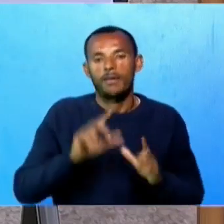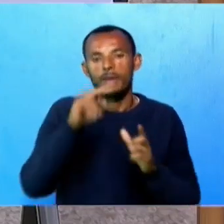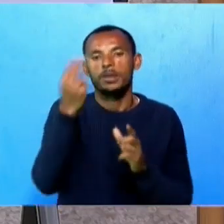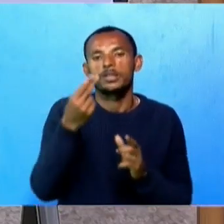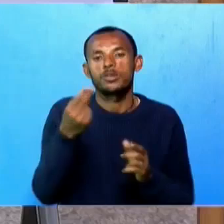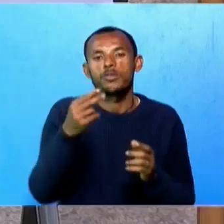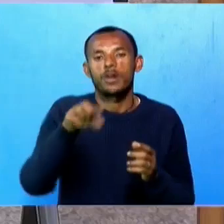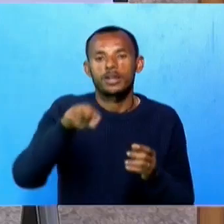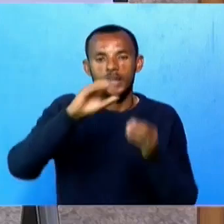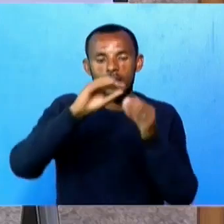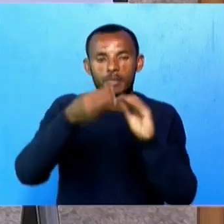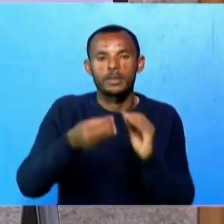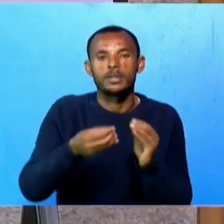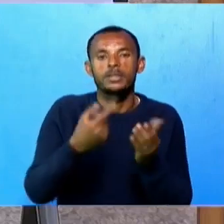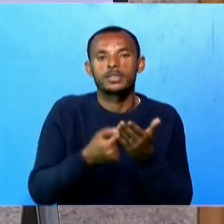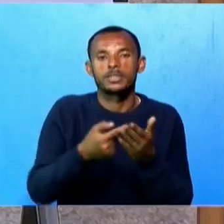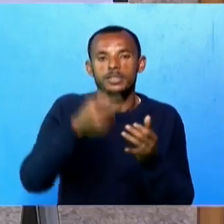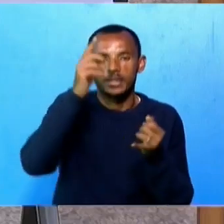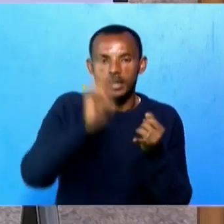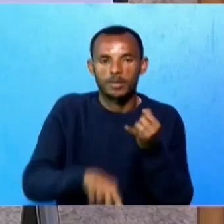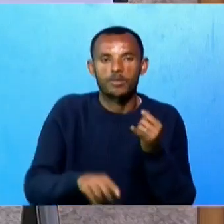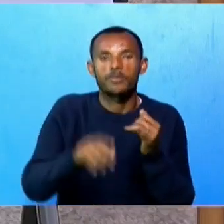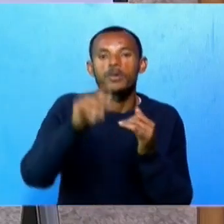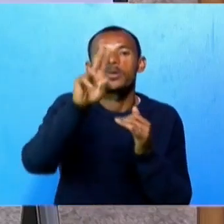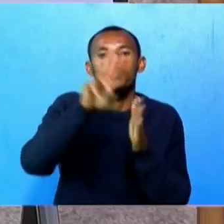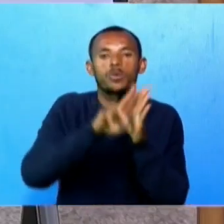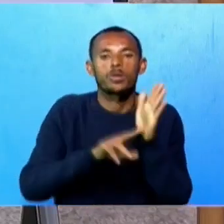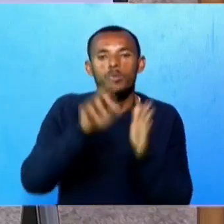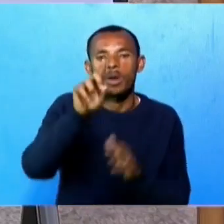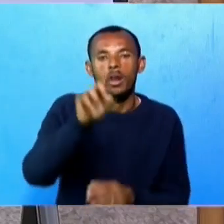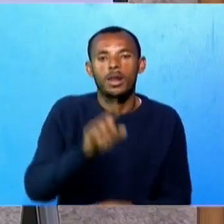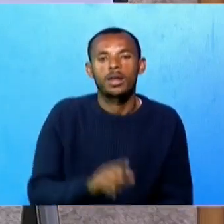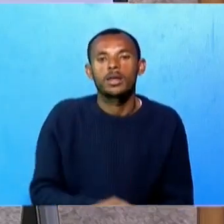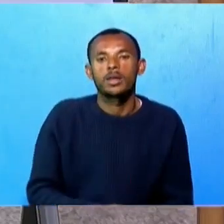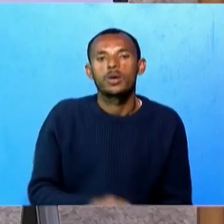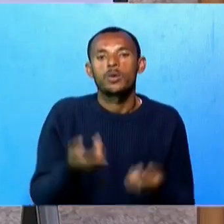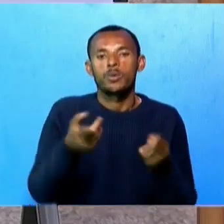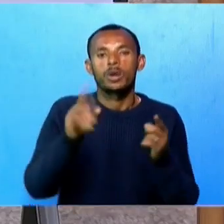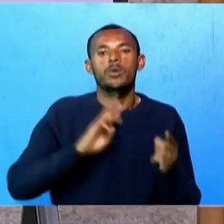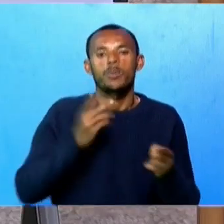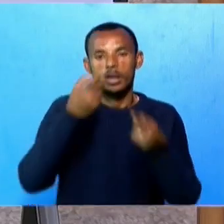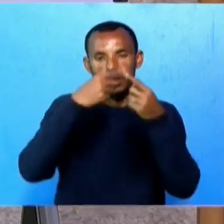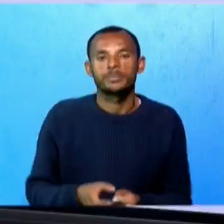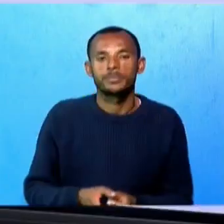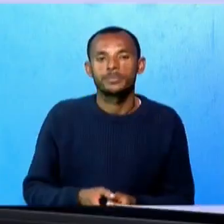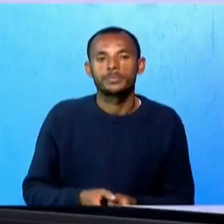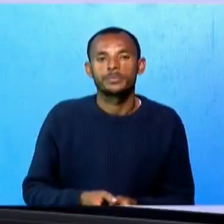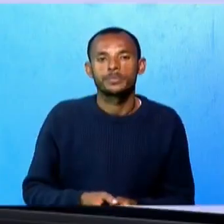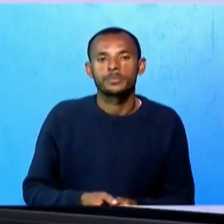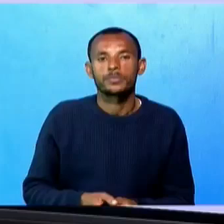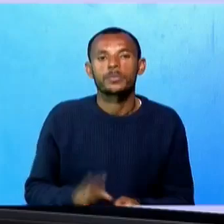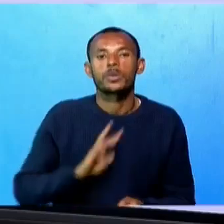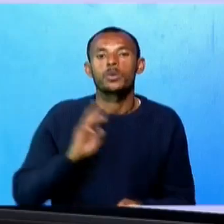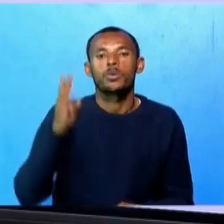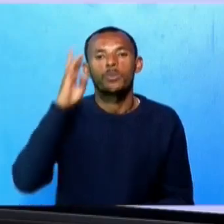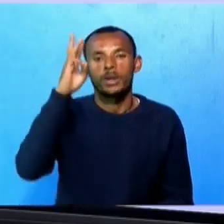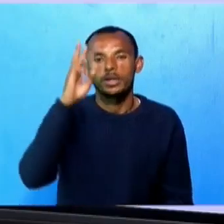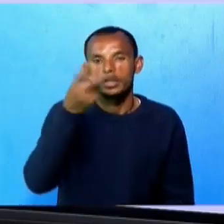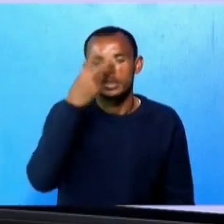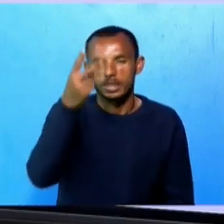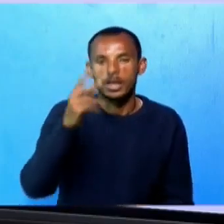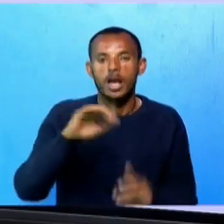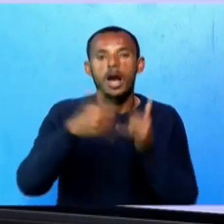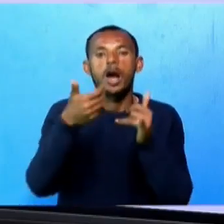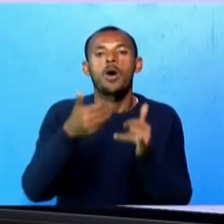rational number. This will be the end of the first unit. So when we come to this topic, we will see how